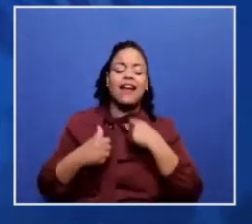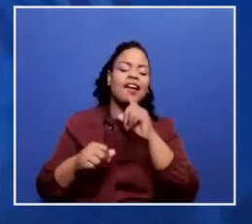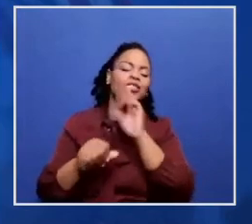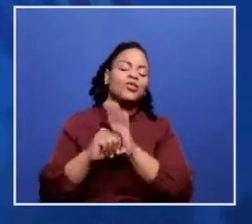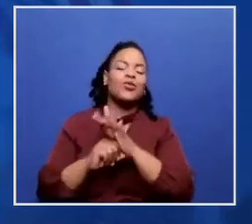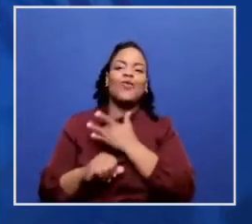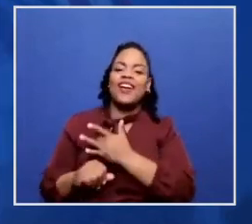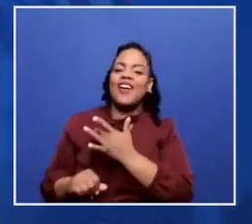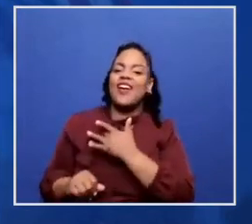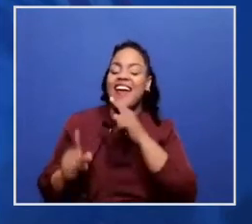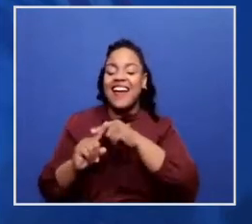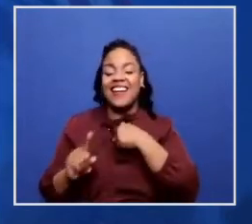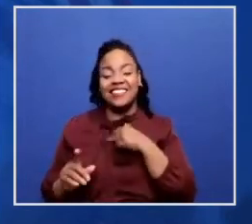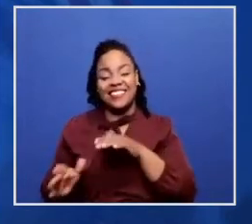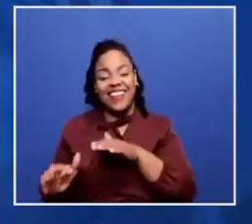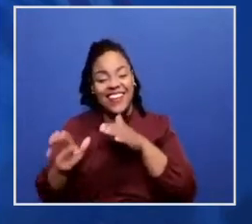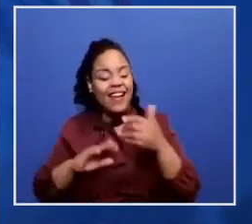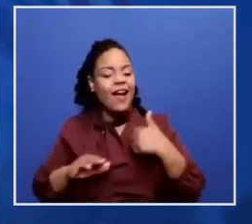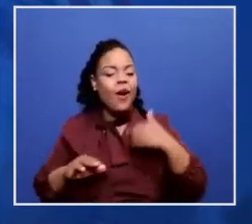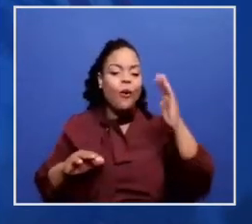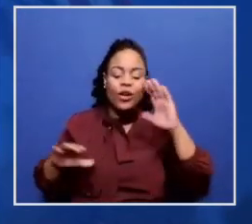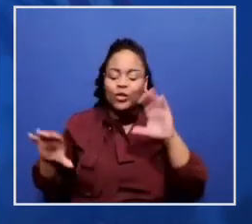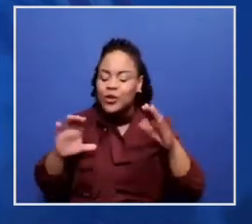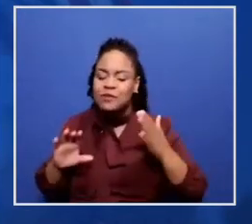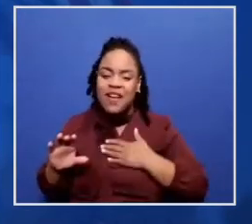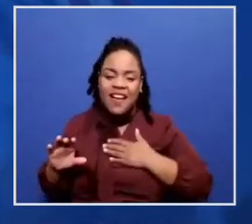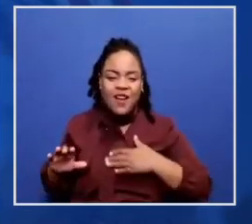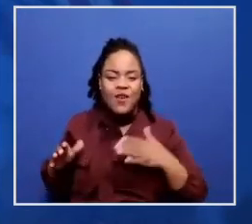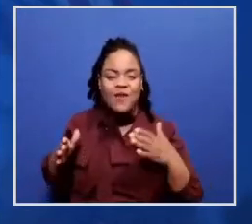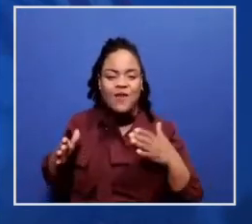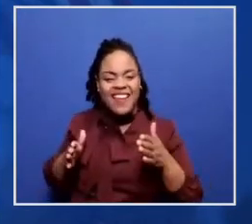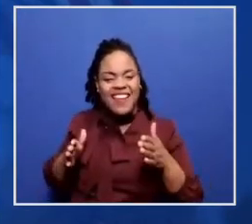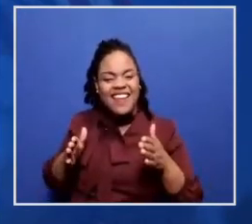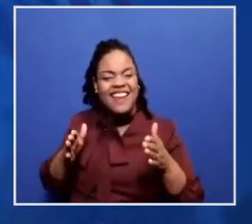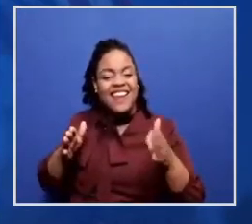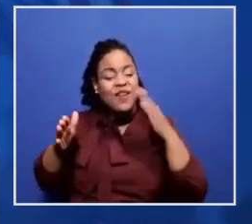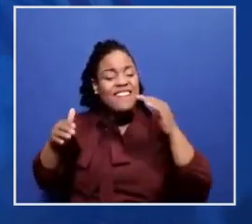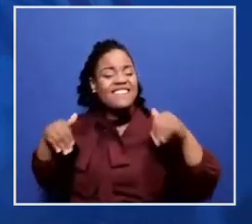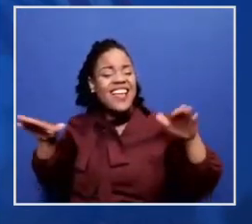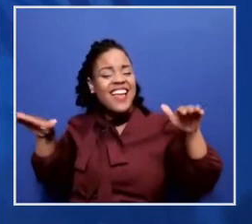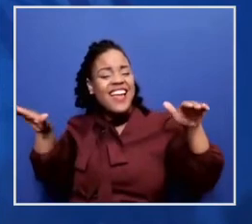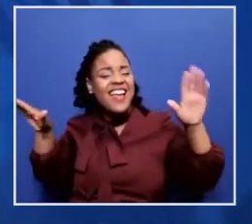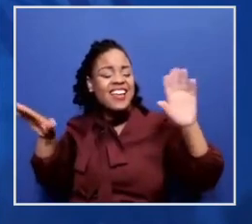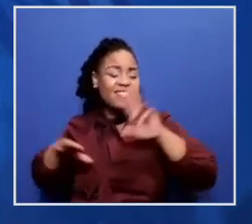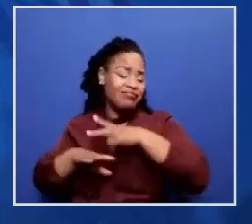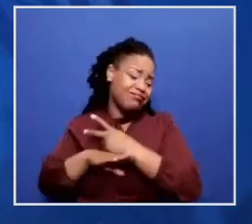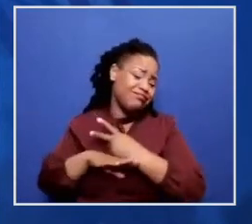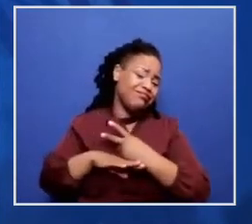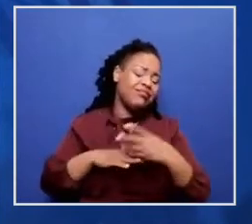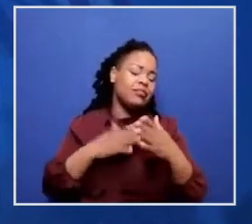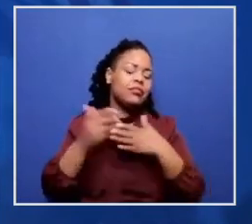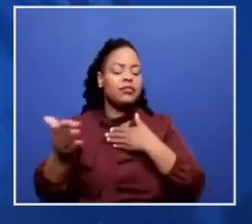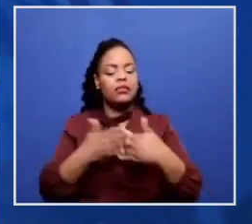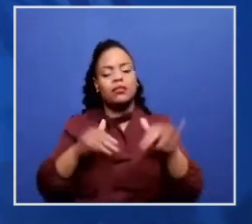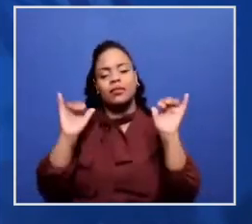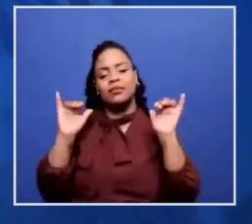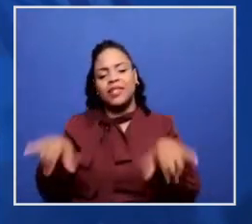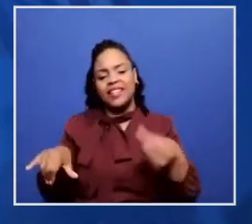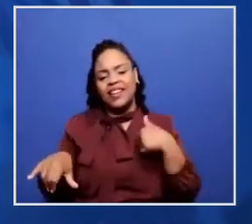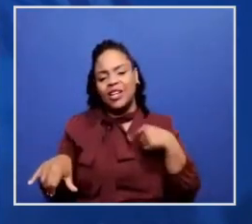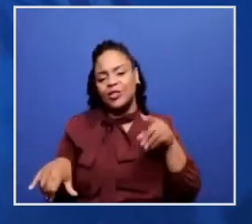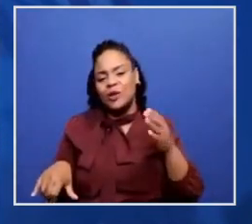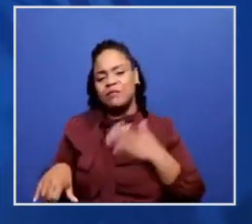way. Let me fly through the air, if I crash, I don't care. I'm gonna do it my way. 'Cause the